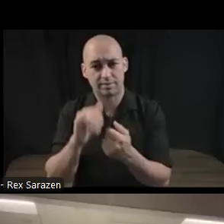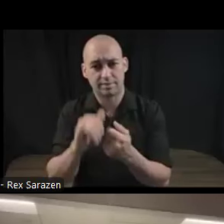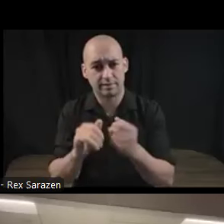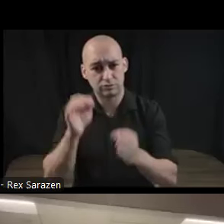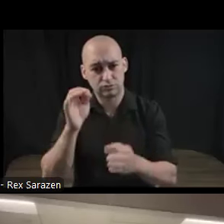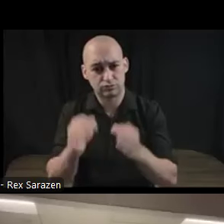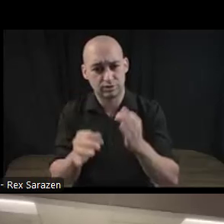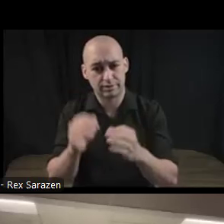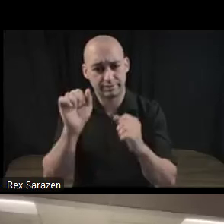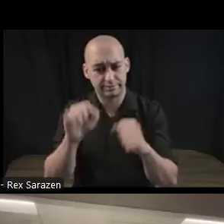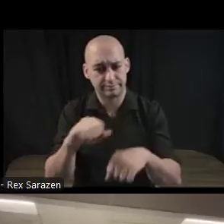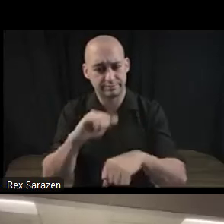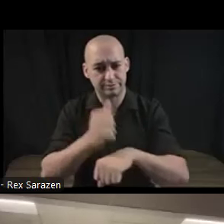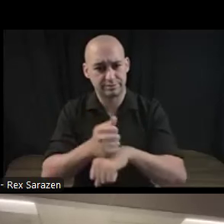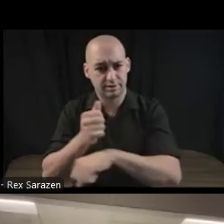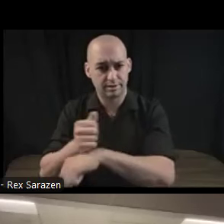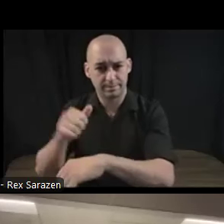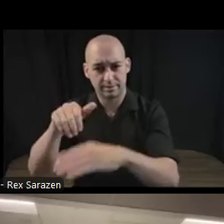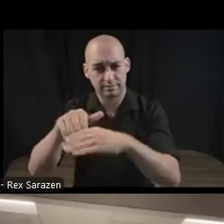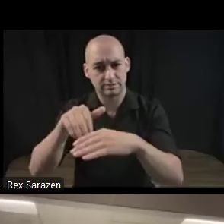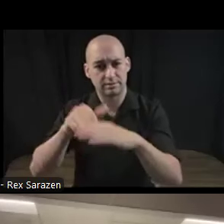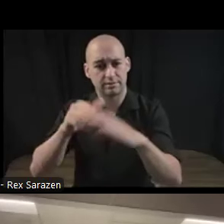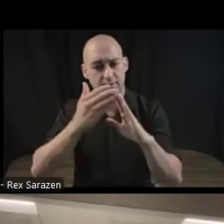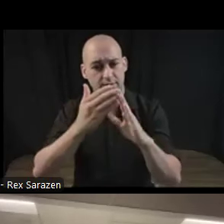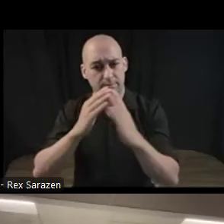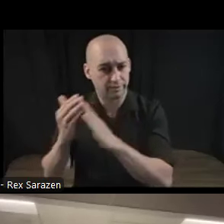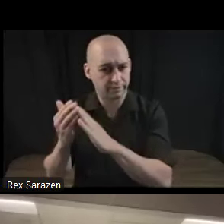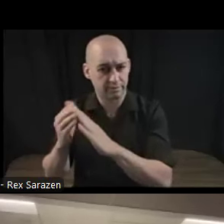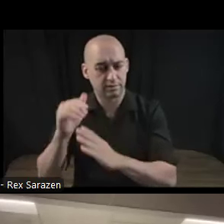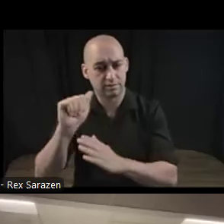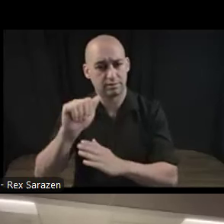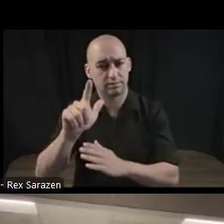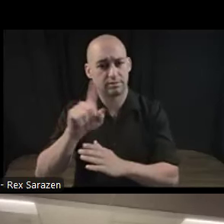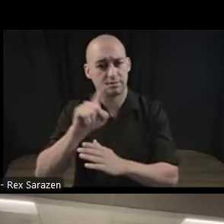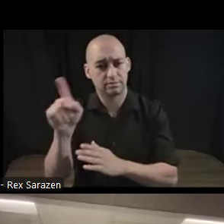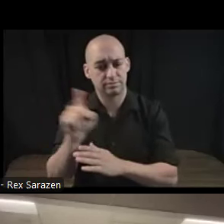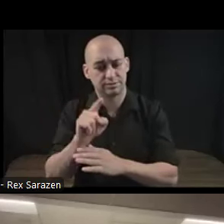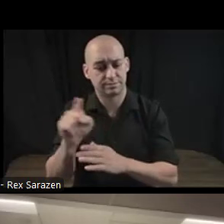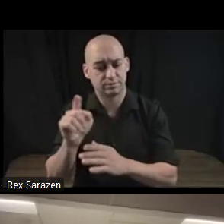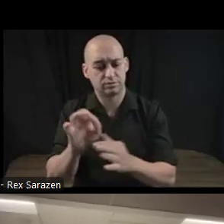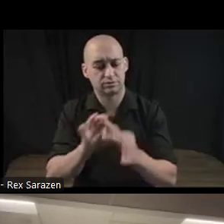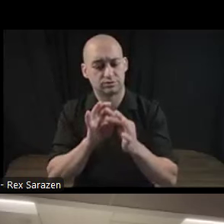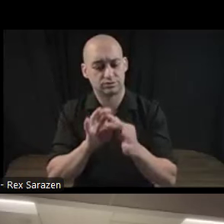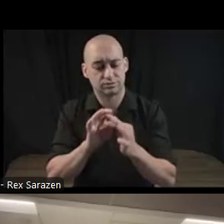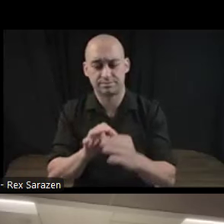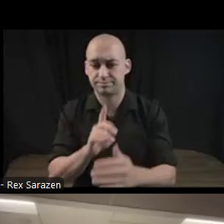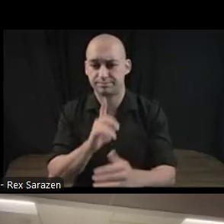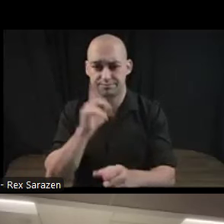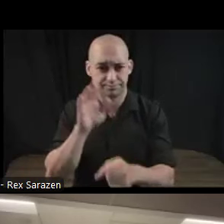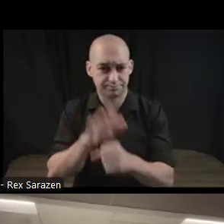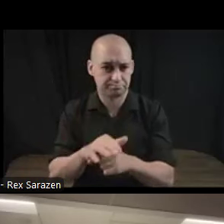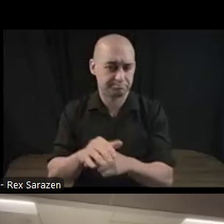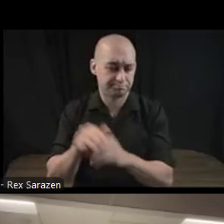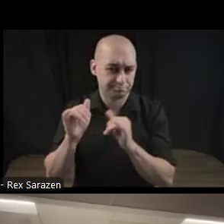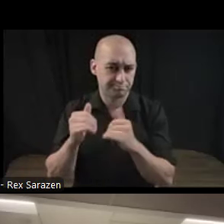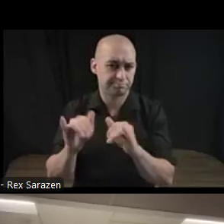can be implemented in the community. And the Alzheimer's Association remains very, very committed and has committed,